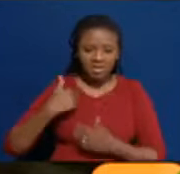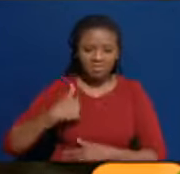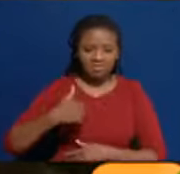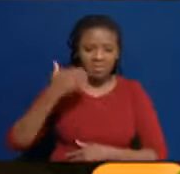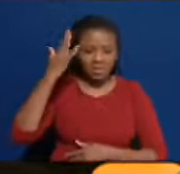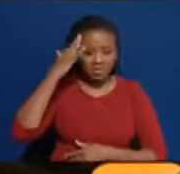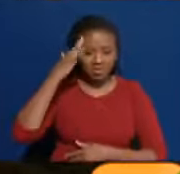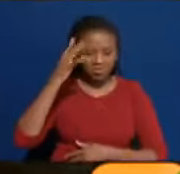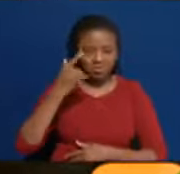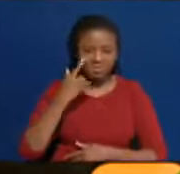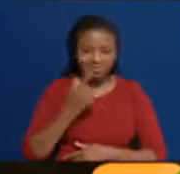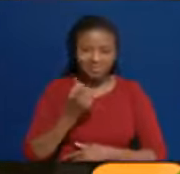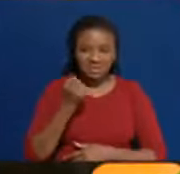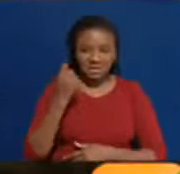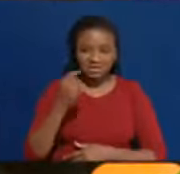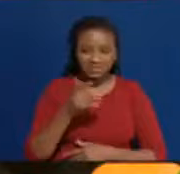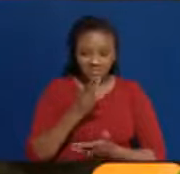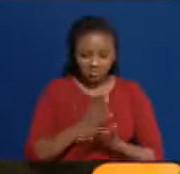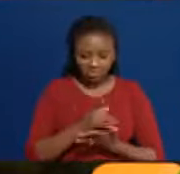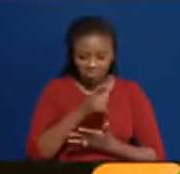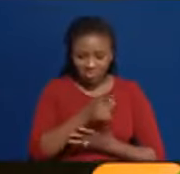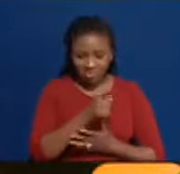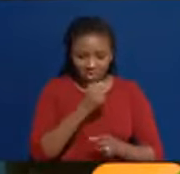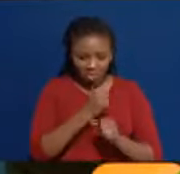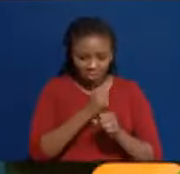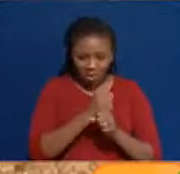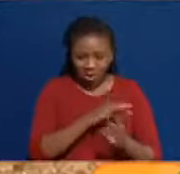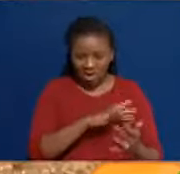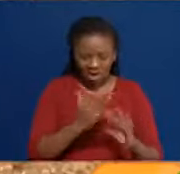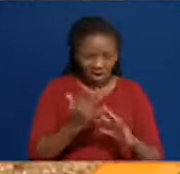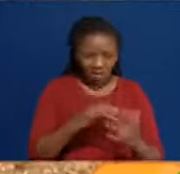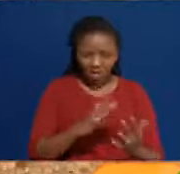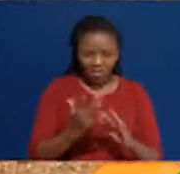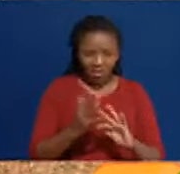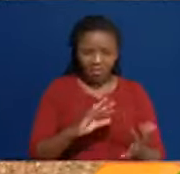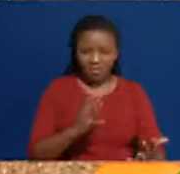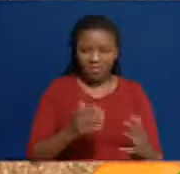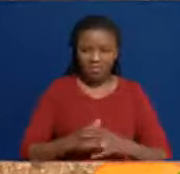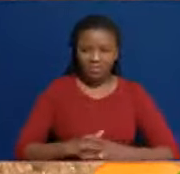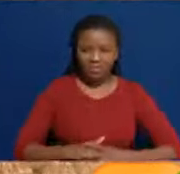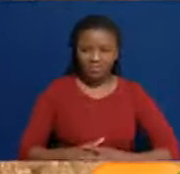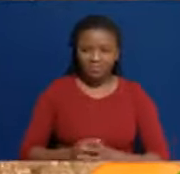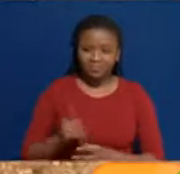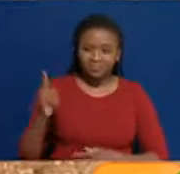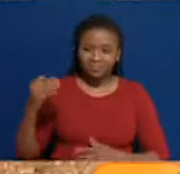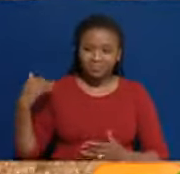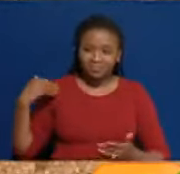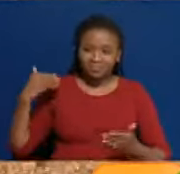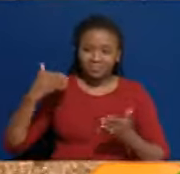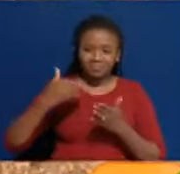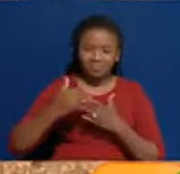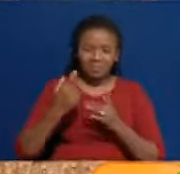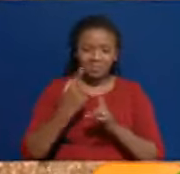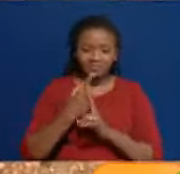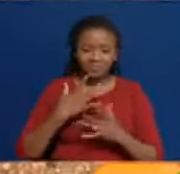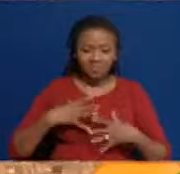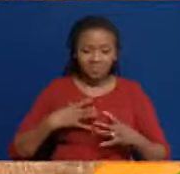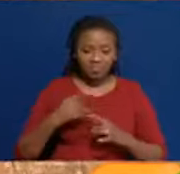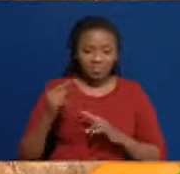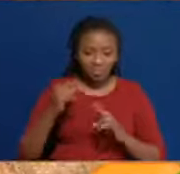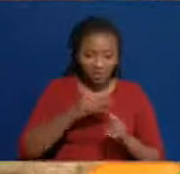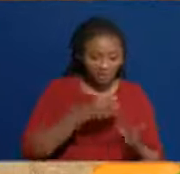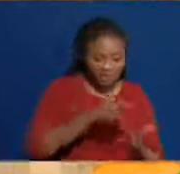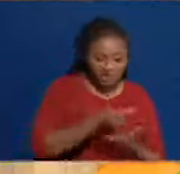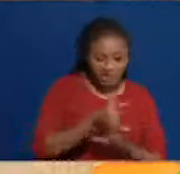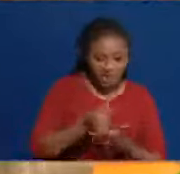kwamba kweli hii kitu ndivyo ilivyo kwa ndani ya ardhi. For a long time, the miners were exploited by brokers who acquired the gems